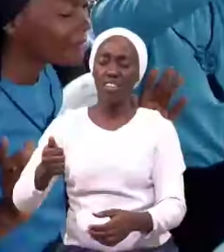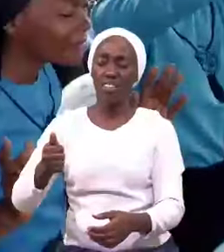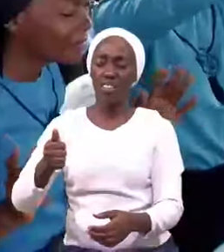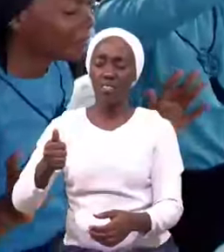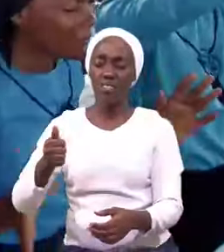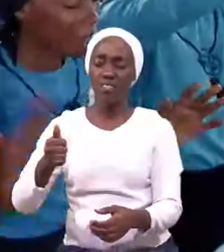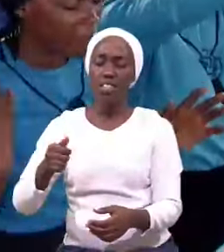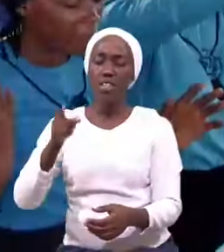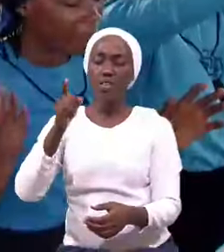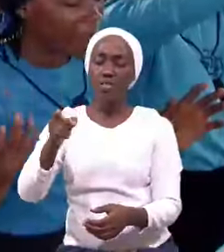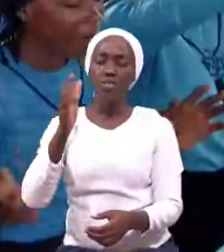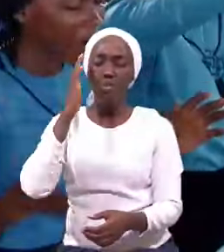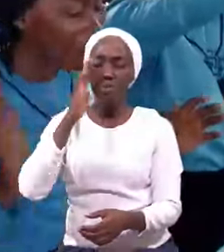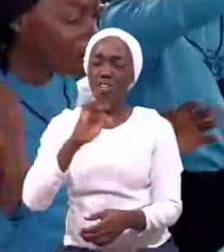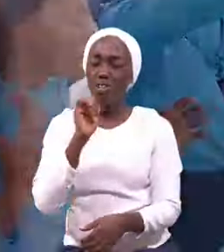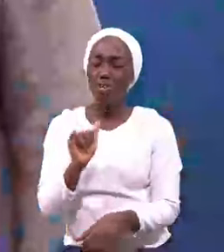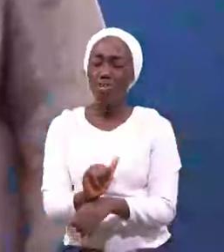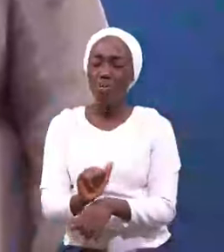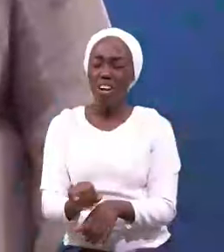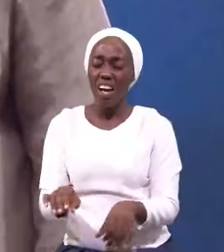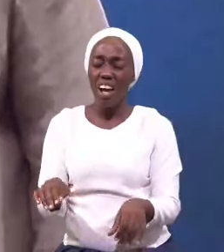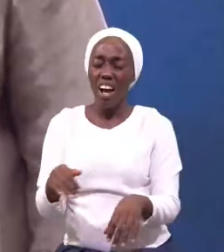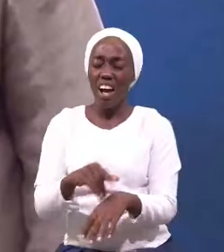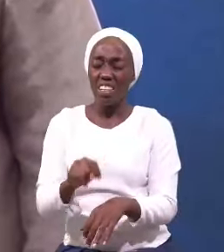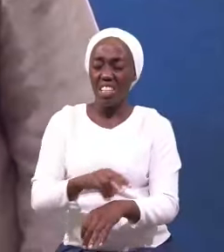You will not operate at the natural level anymore.